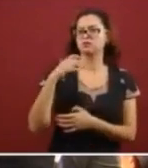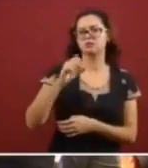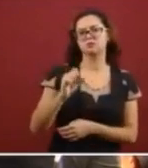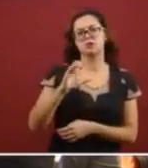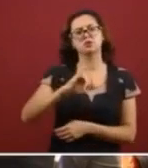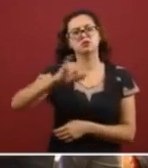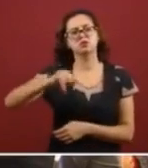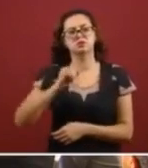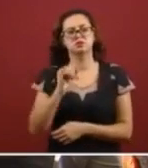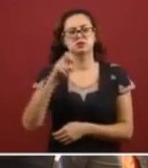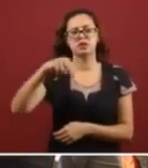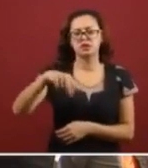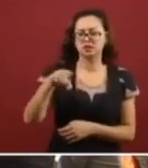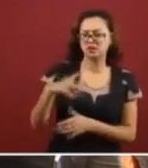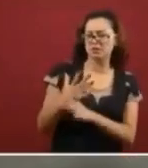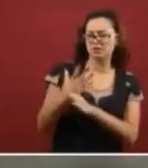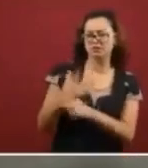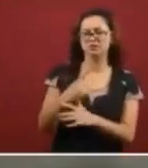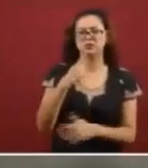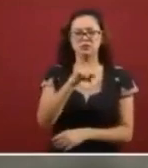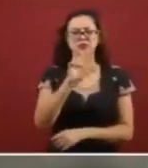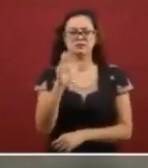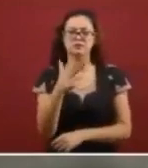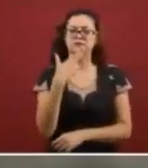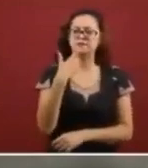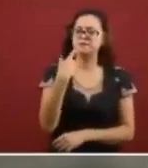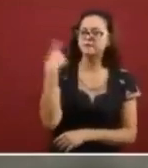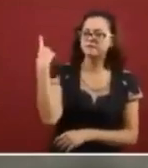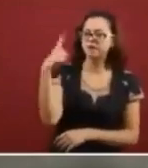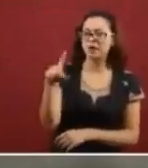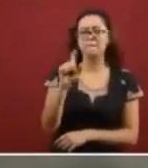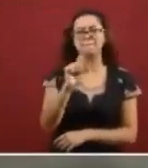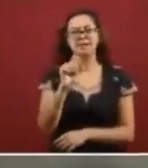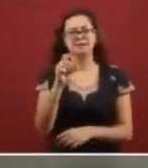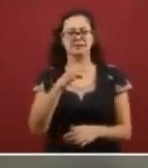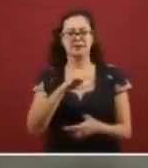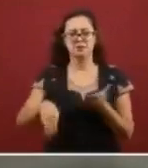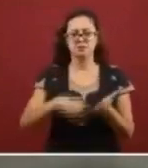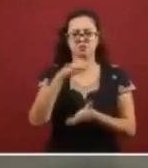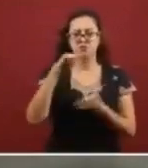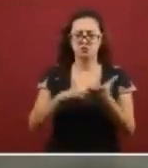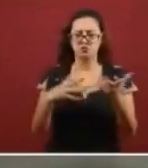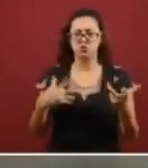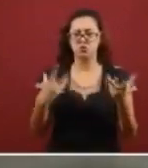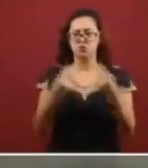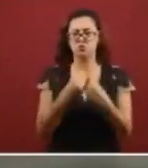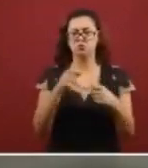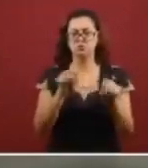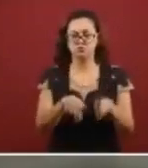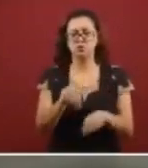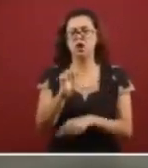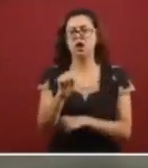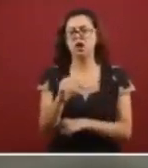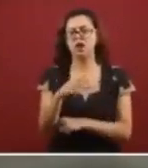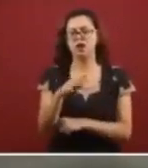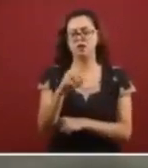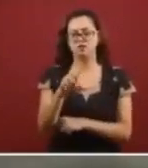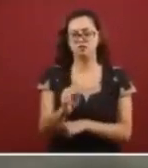fund? Some resolution from the federal court regarding a controversy in Chihuahua and 20 municipalities.